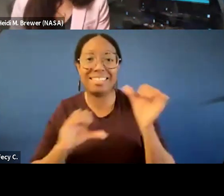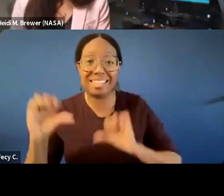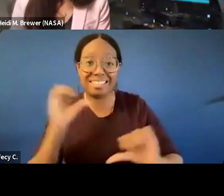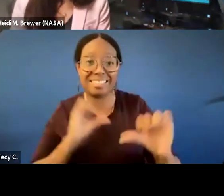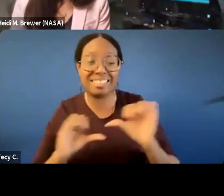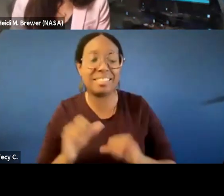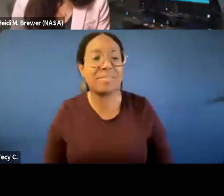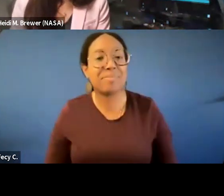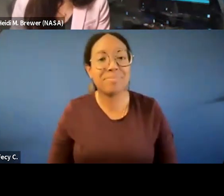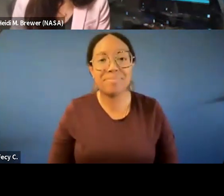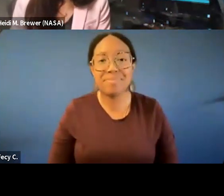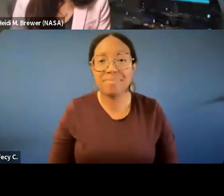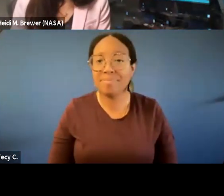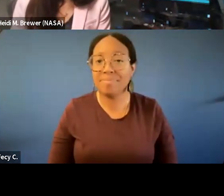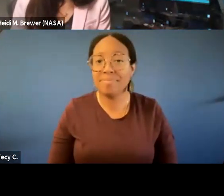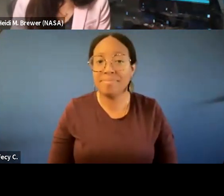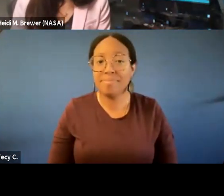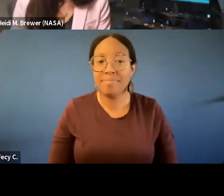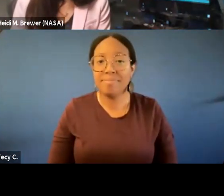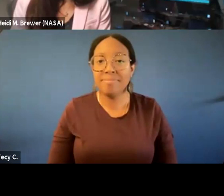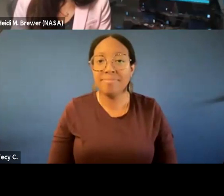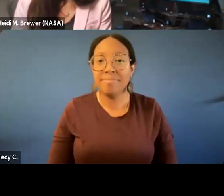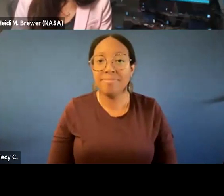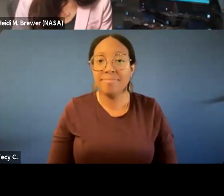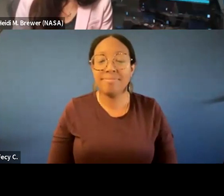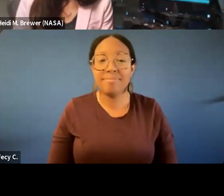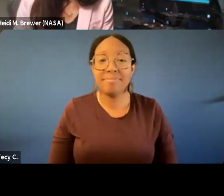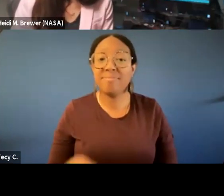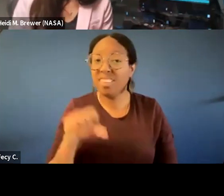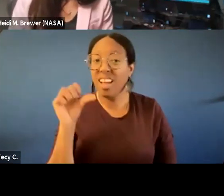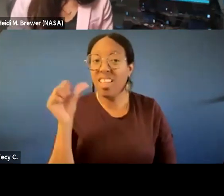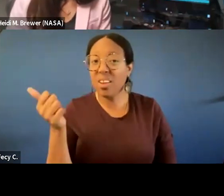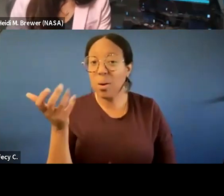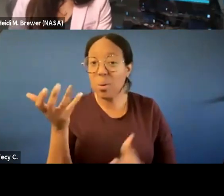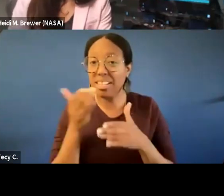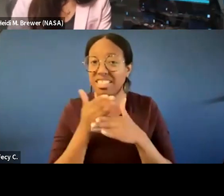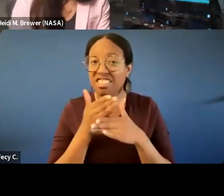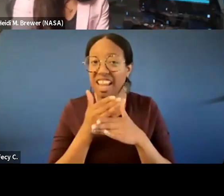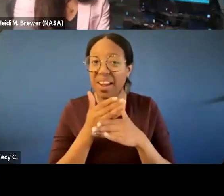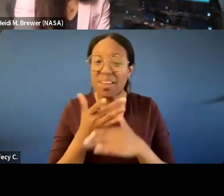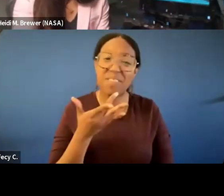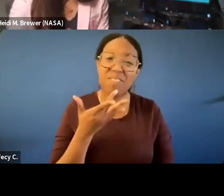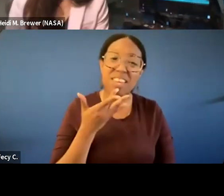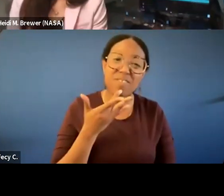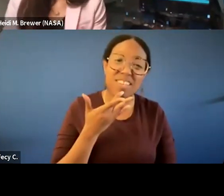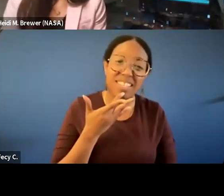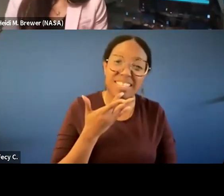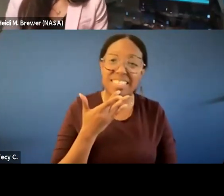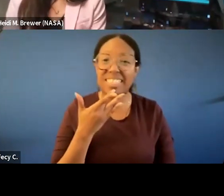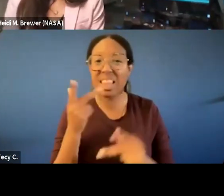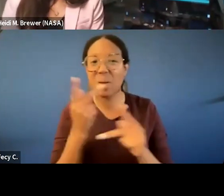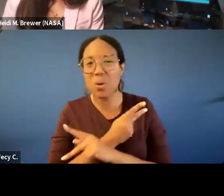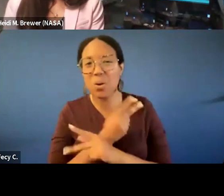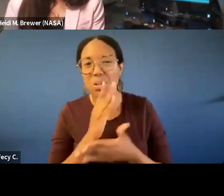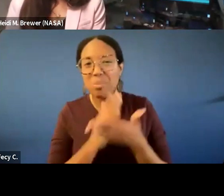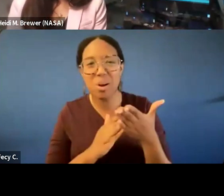Heidi. Somebody else to share with us what their favorite and least favorite parts of their job.